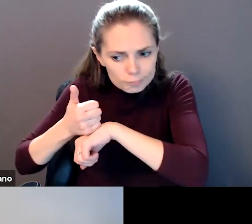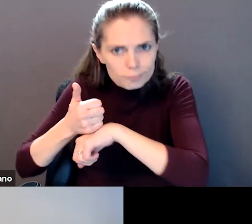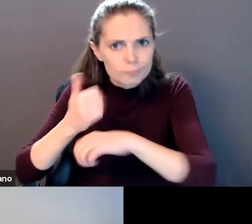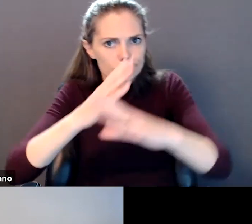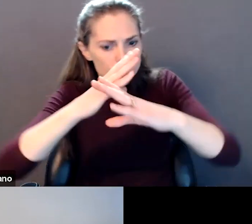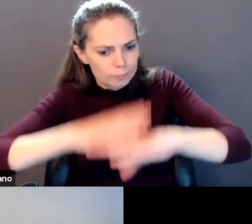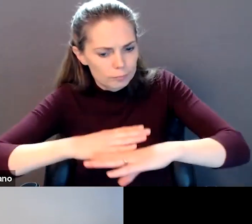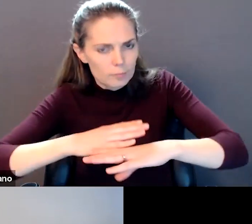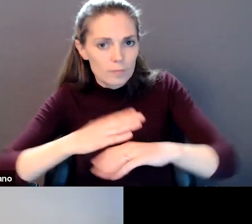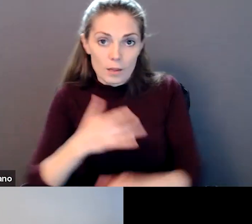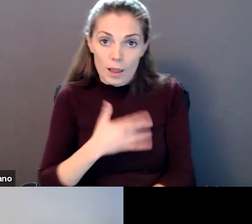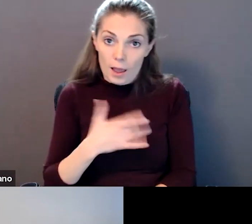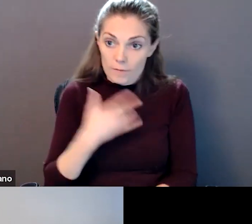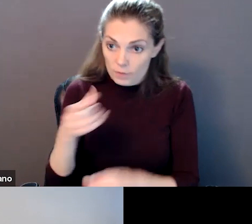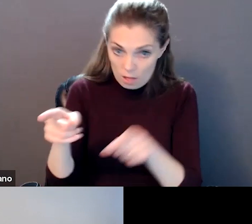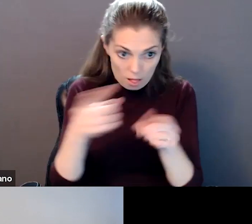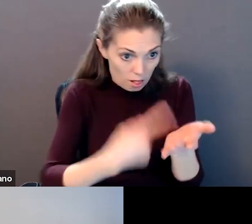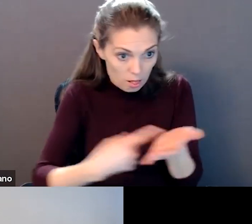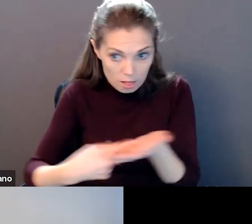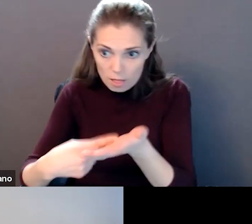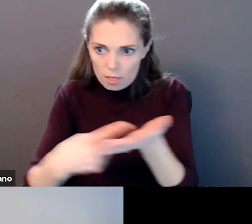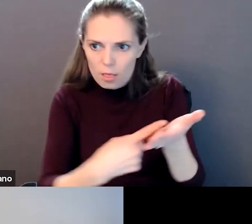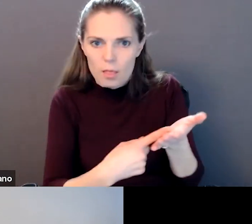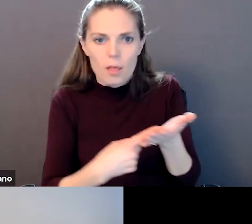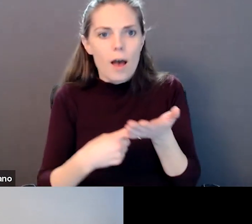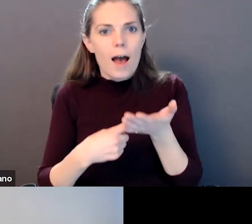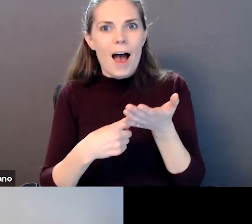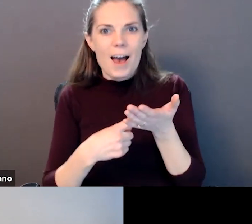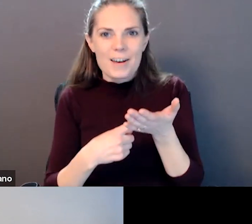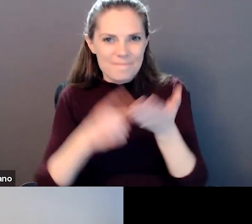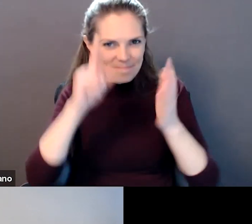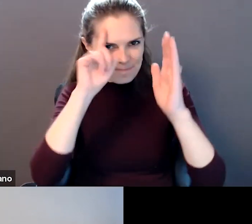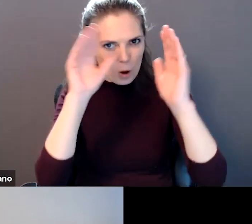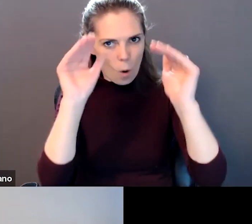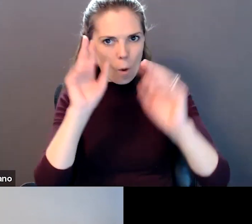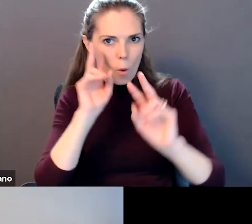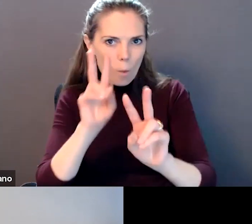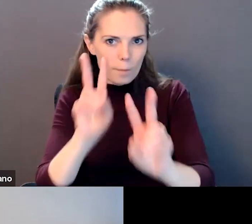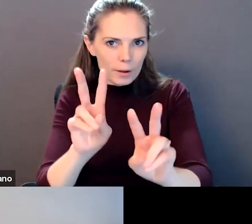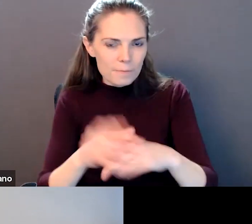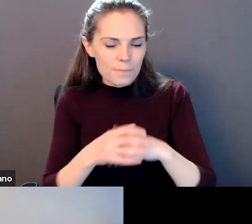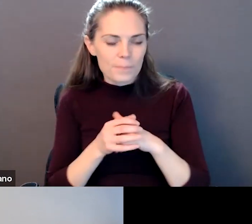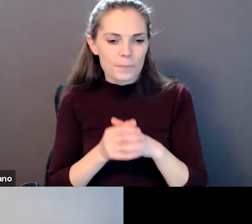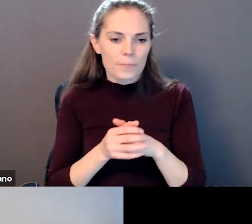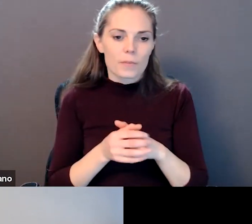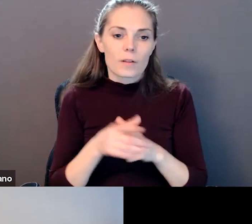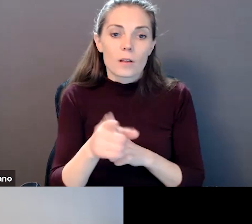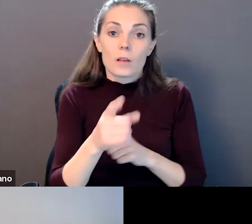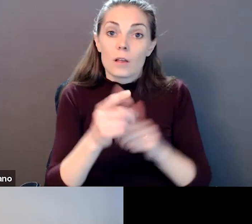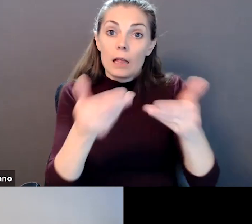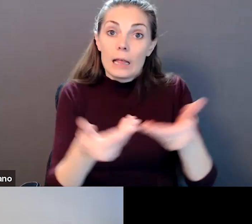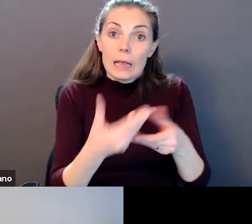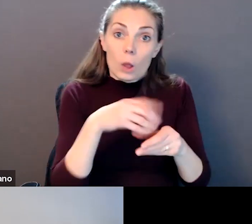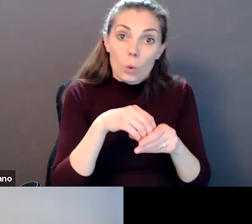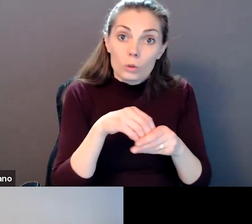lot of hope to our community. The terms inclusion and belonging have continued to